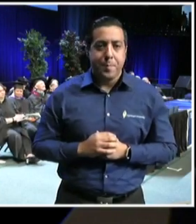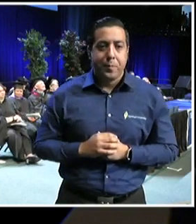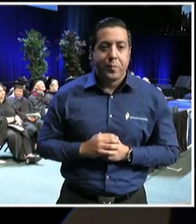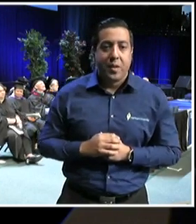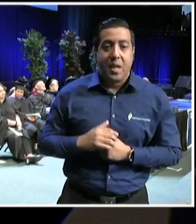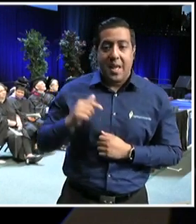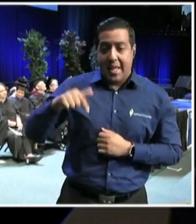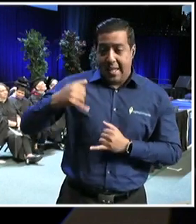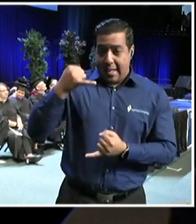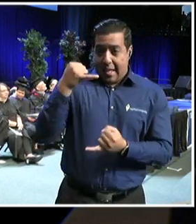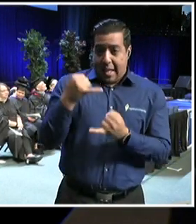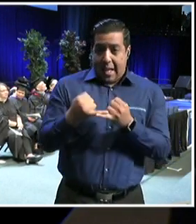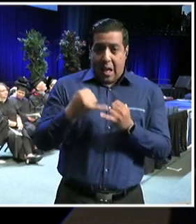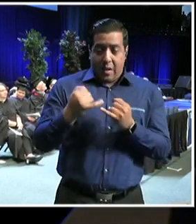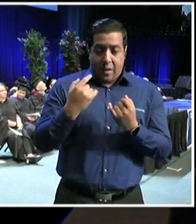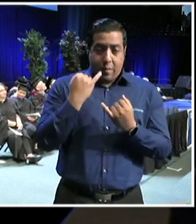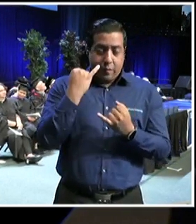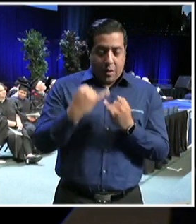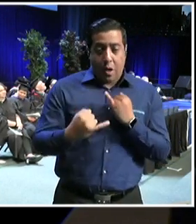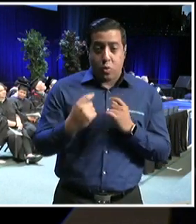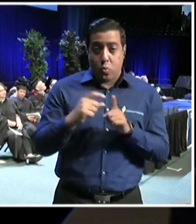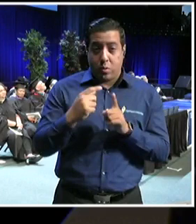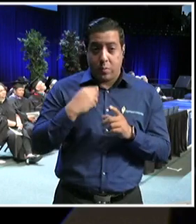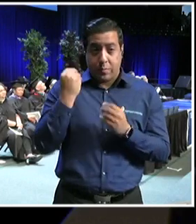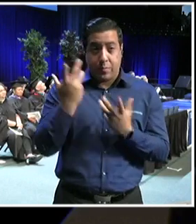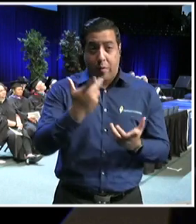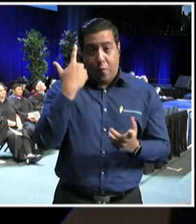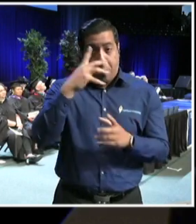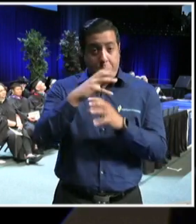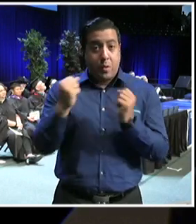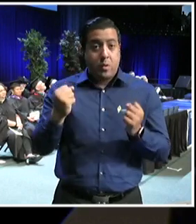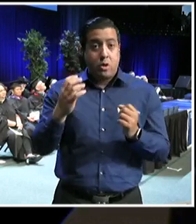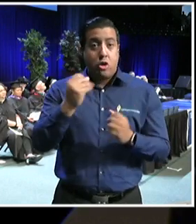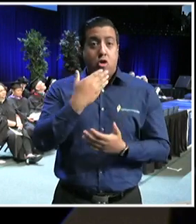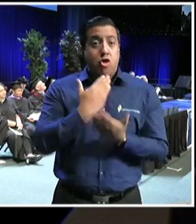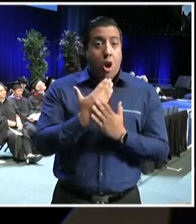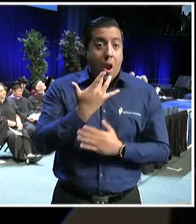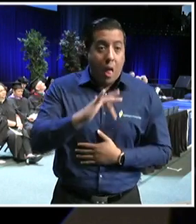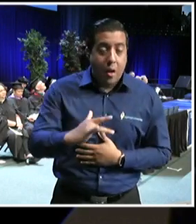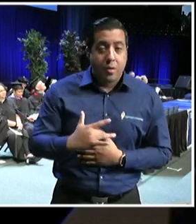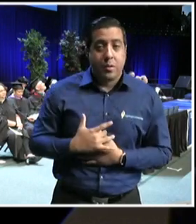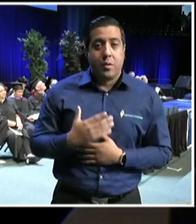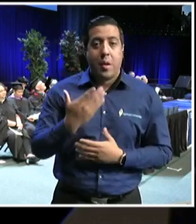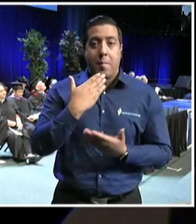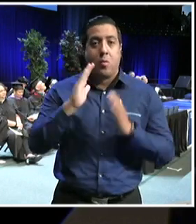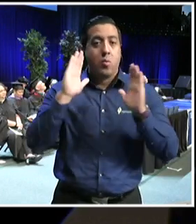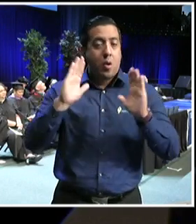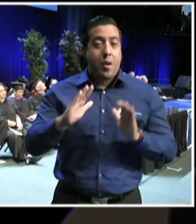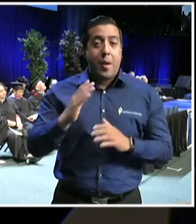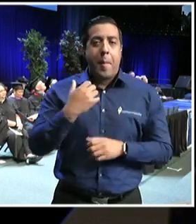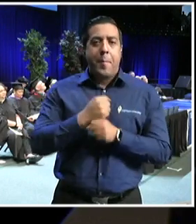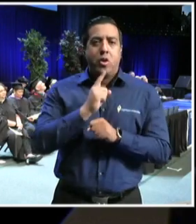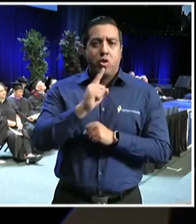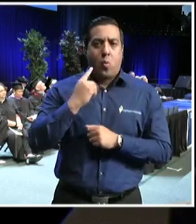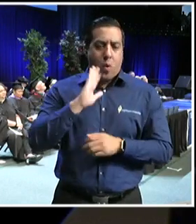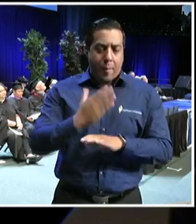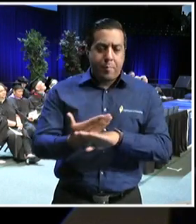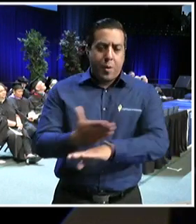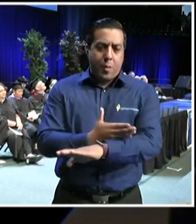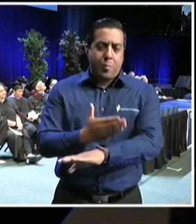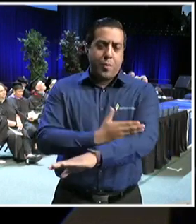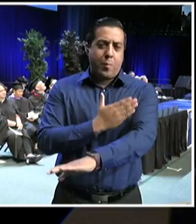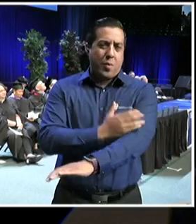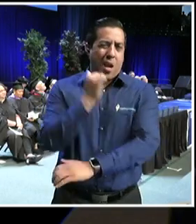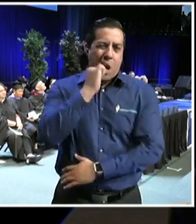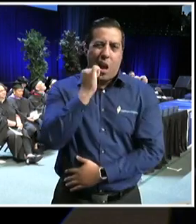These are the last and final words I would say to you as president. So good luck. Be great, and remember that we get better and better every